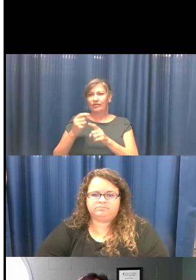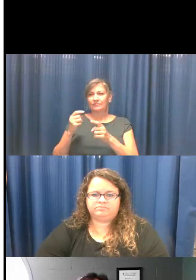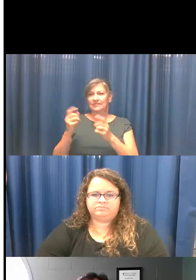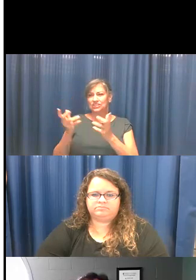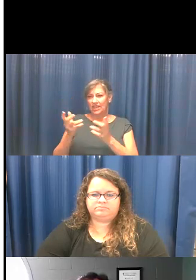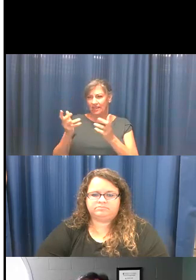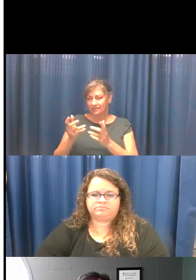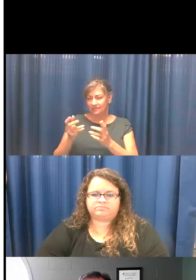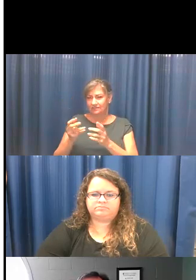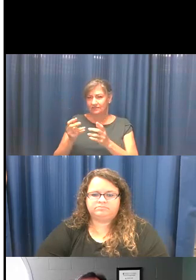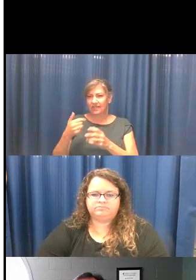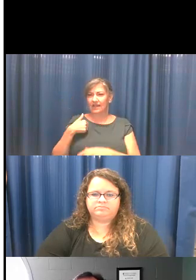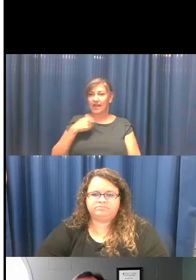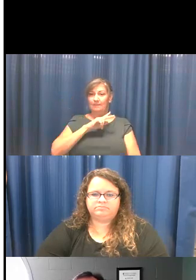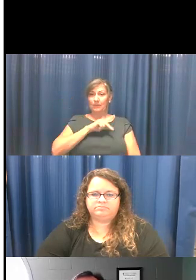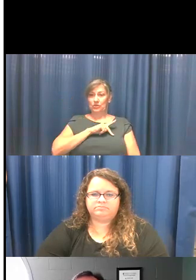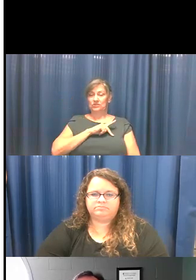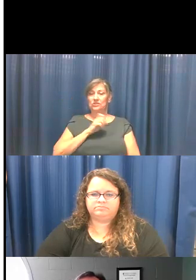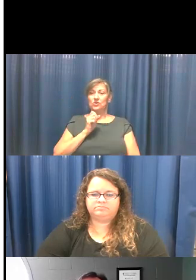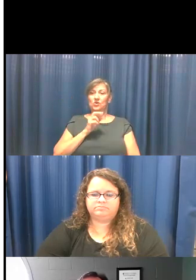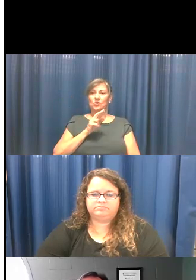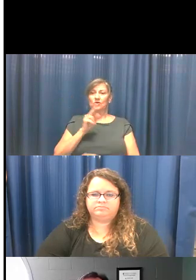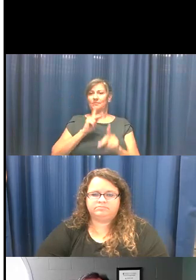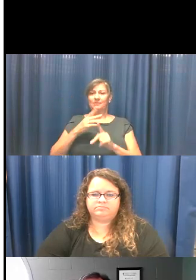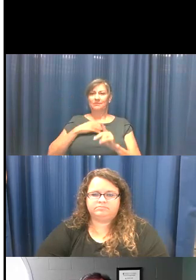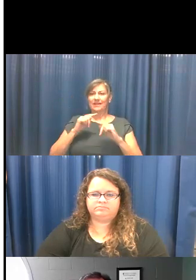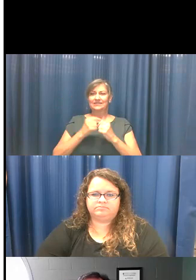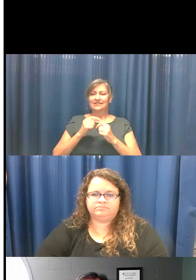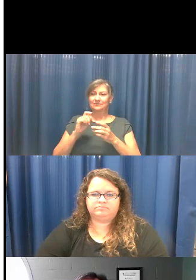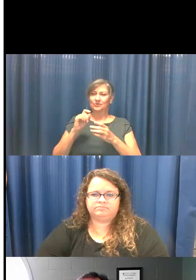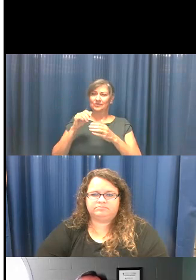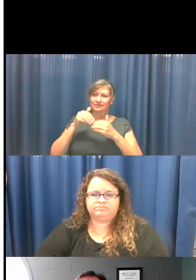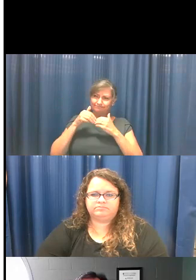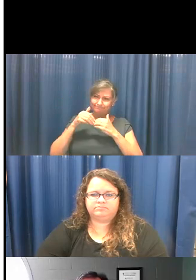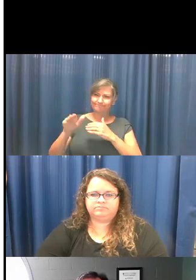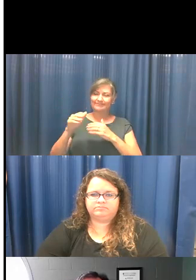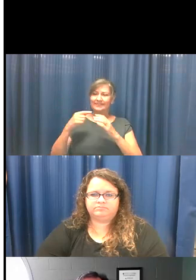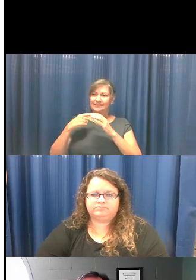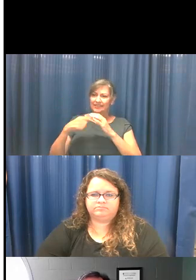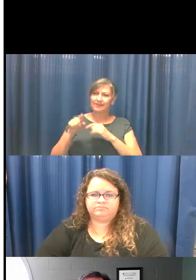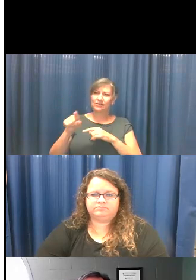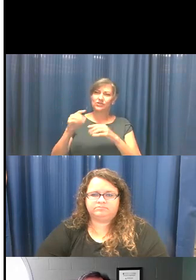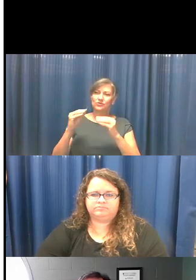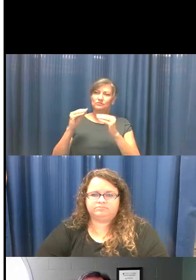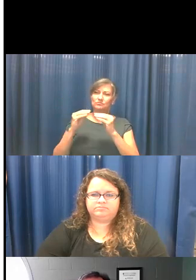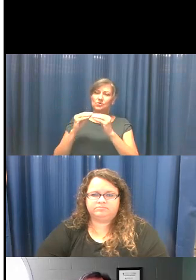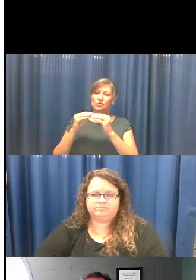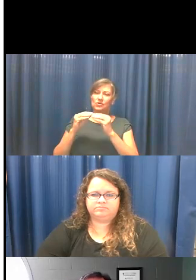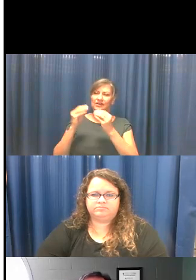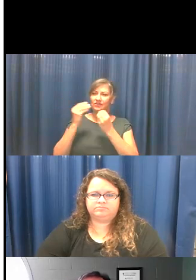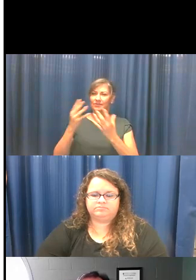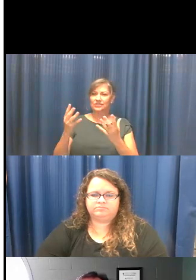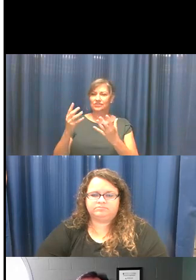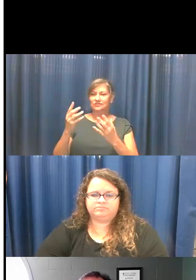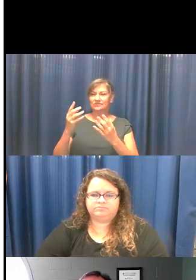will personally or folks on my team will write back out to you with additional information about things that we were not